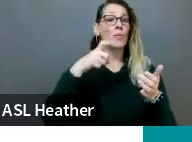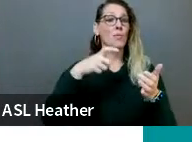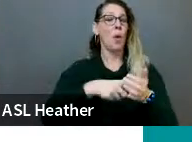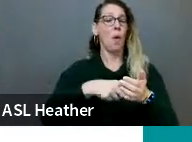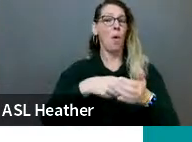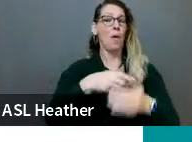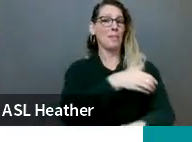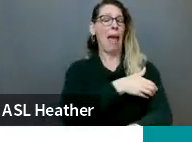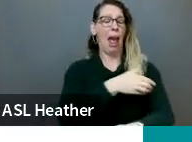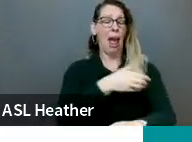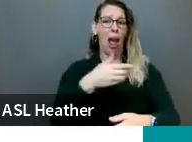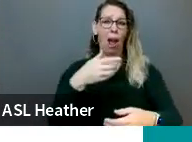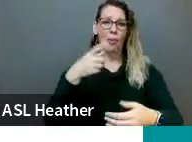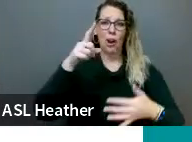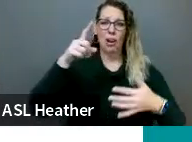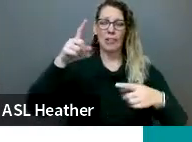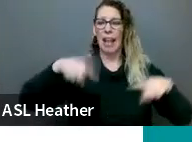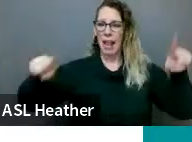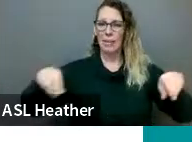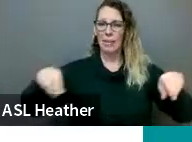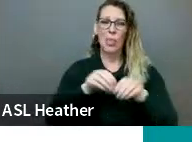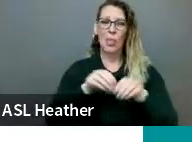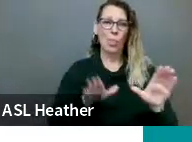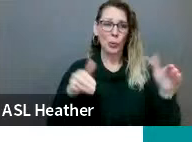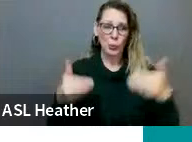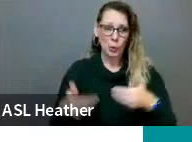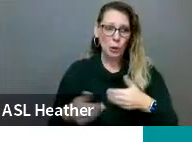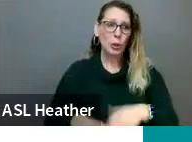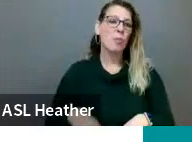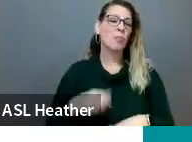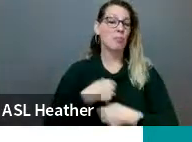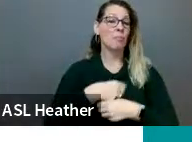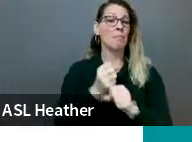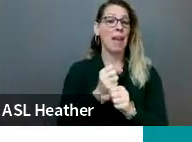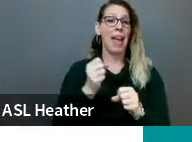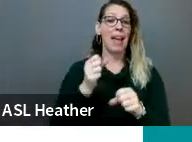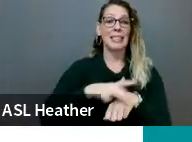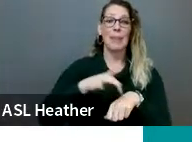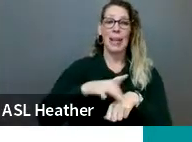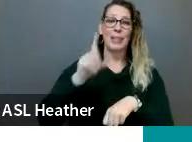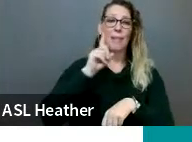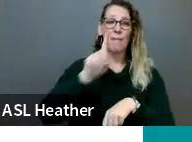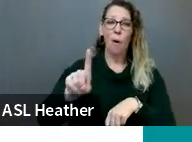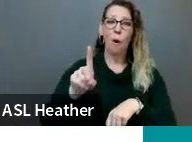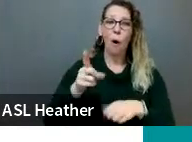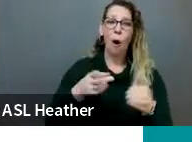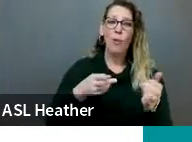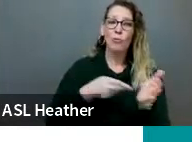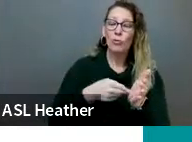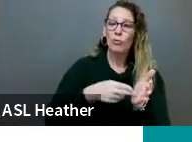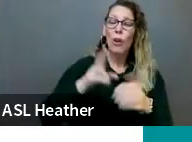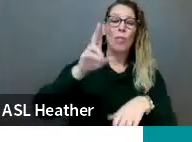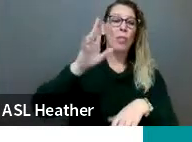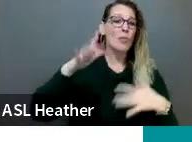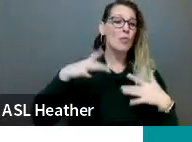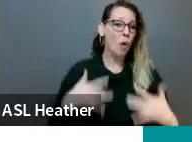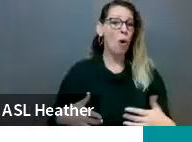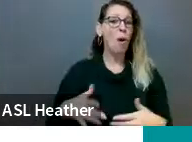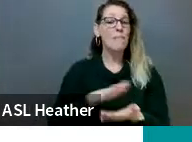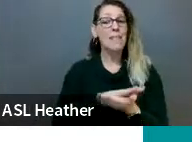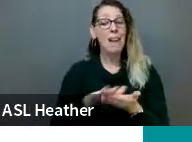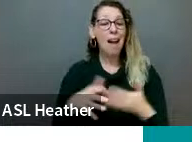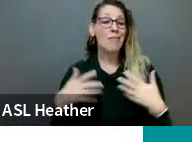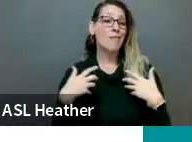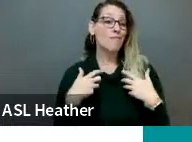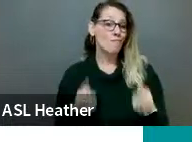in the room and create space for multiple truths and norms. Be kind and brave. Practice examining racially biased systems